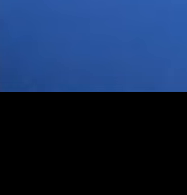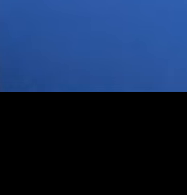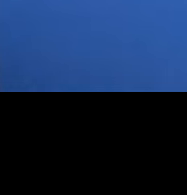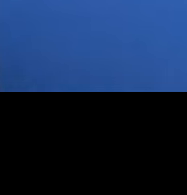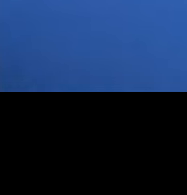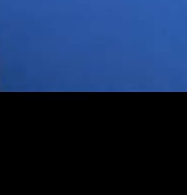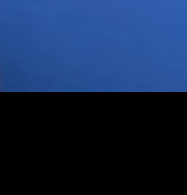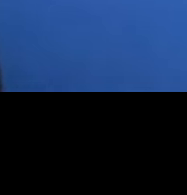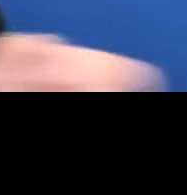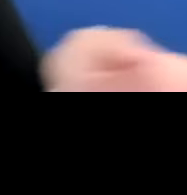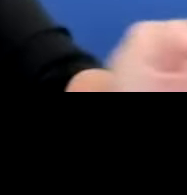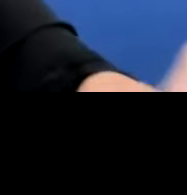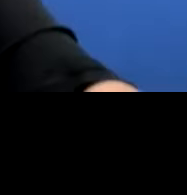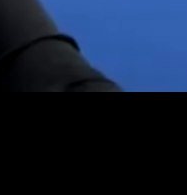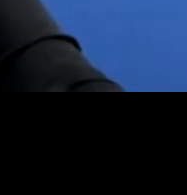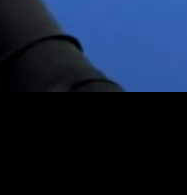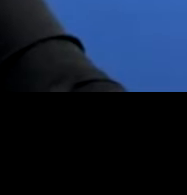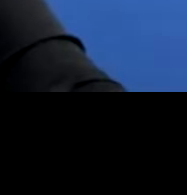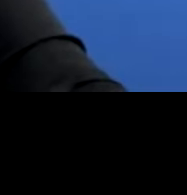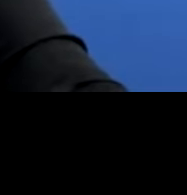I'll share that.